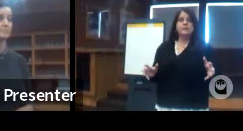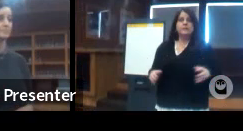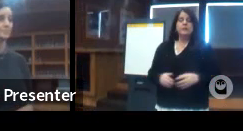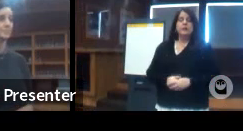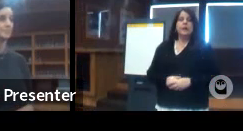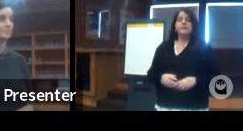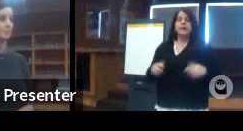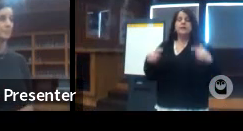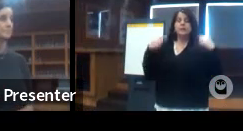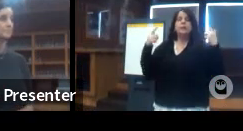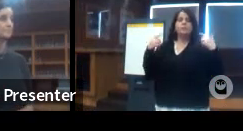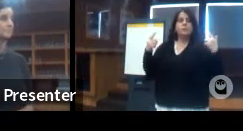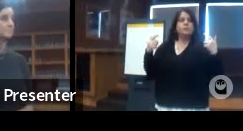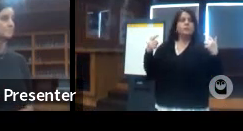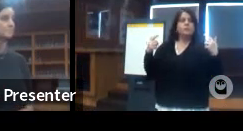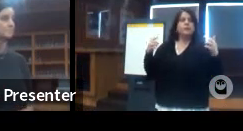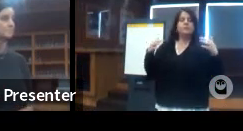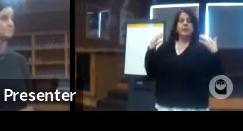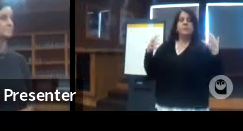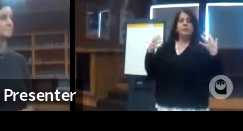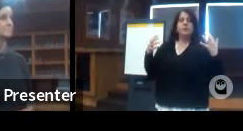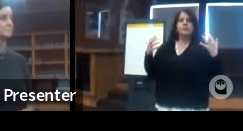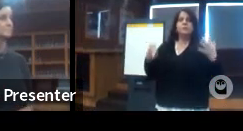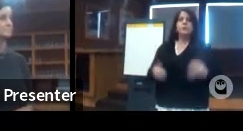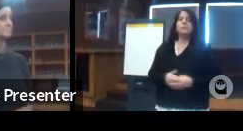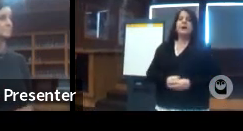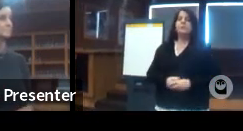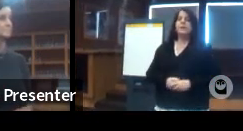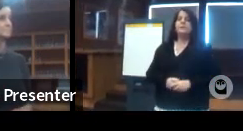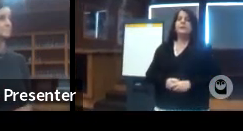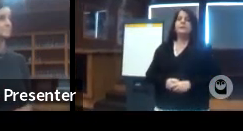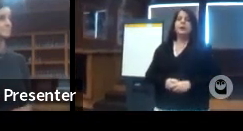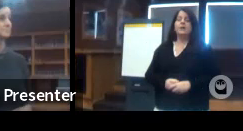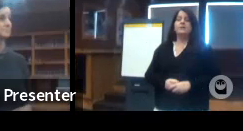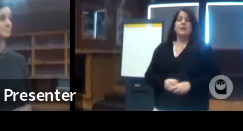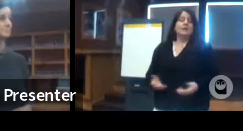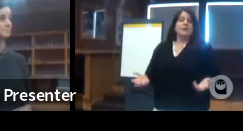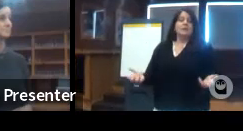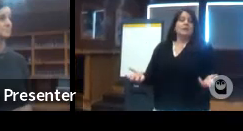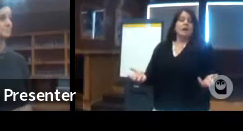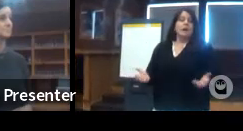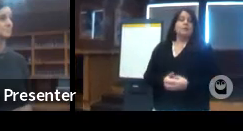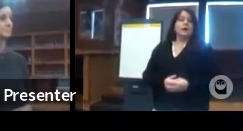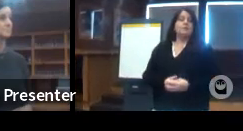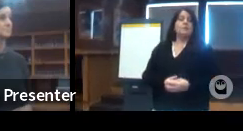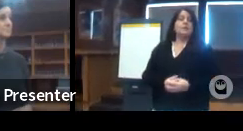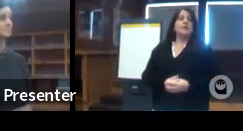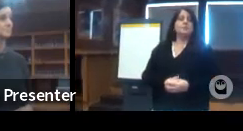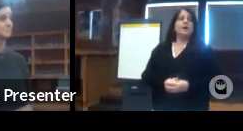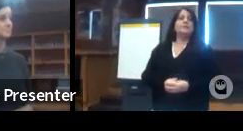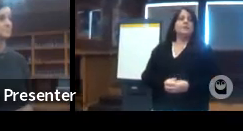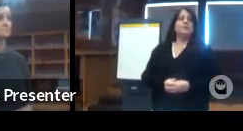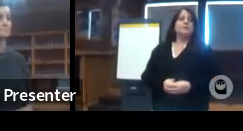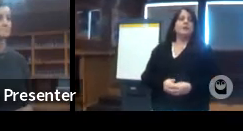to do it and to kind of think through, you know, and burn those new neural pathways as far as, you know, how you